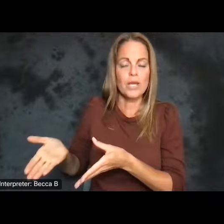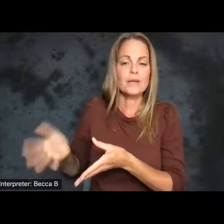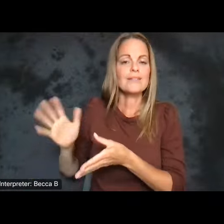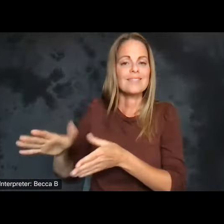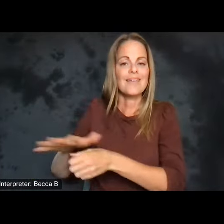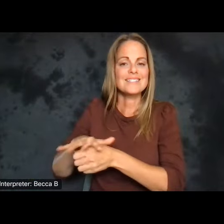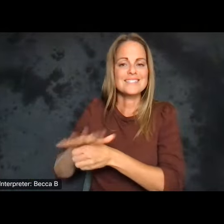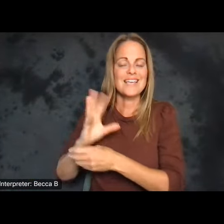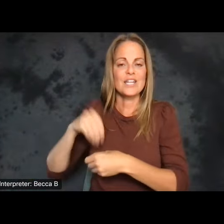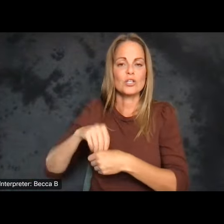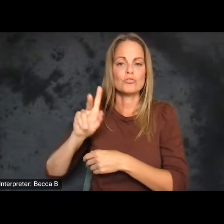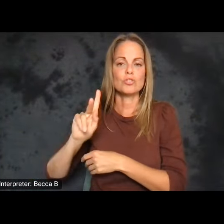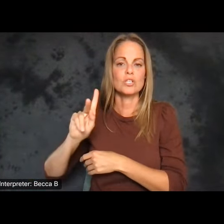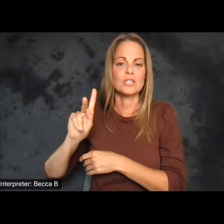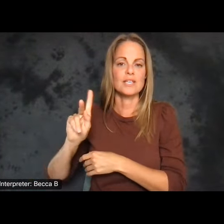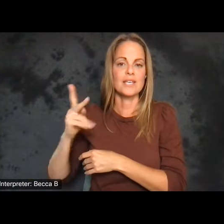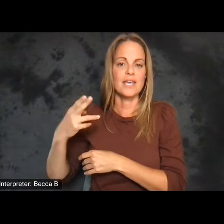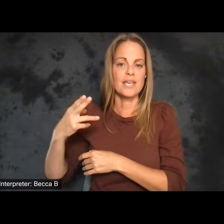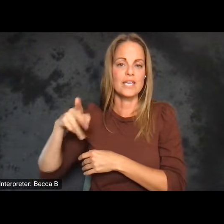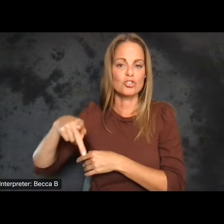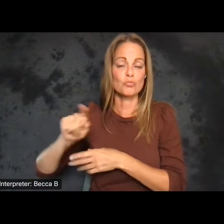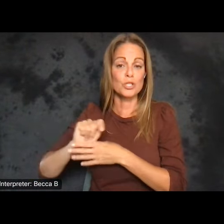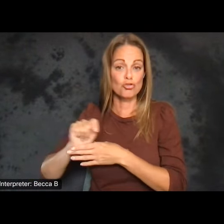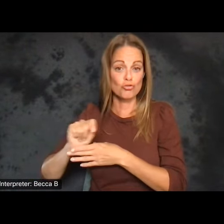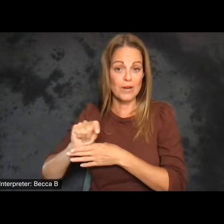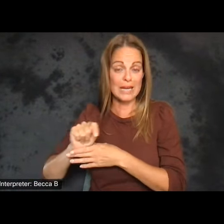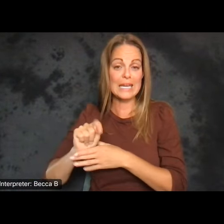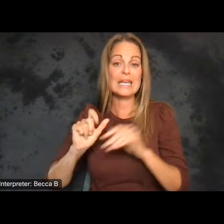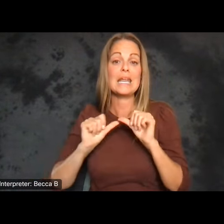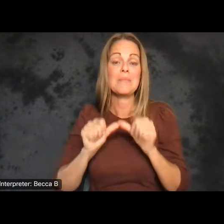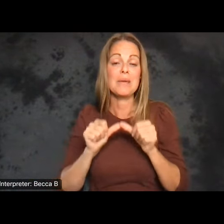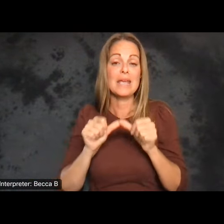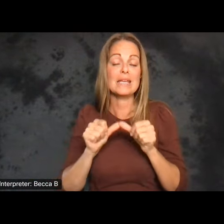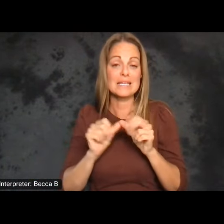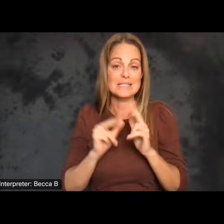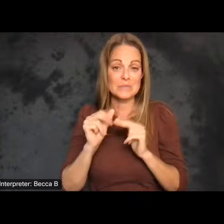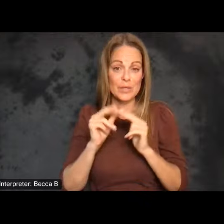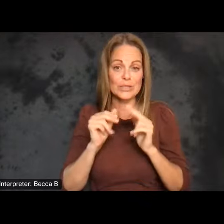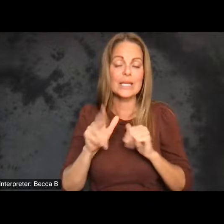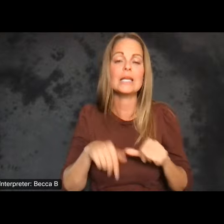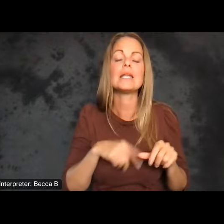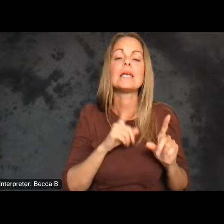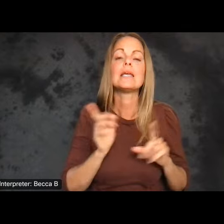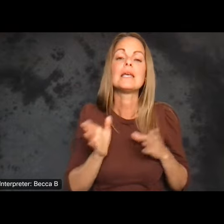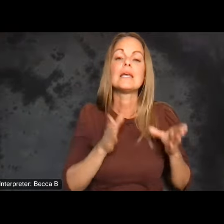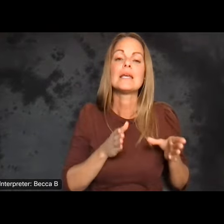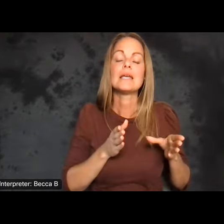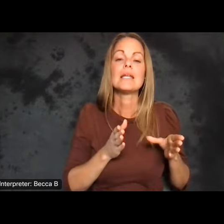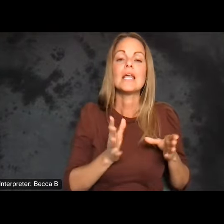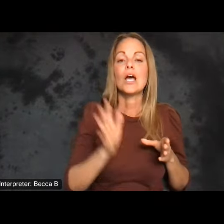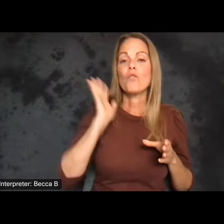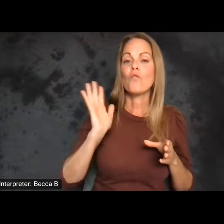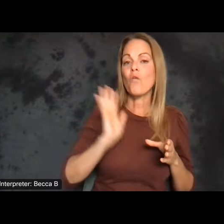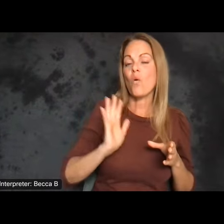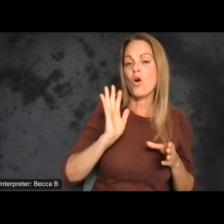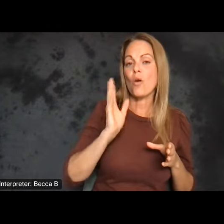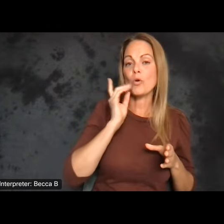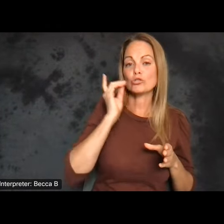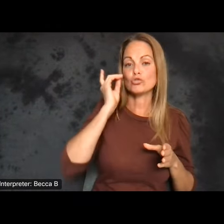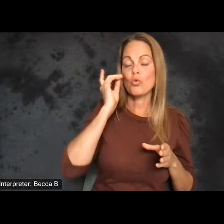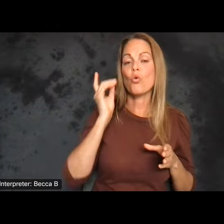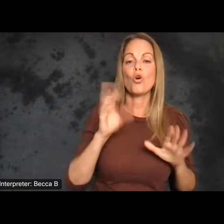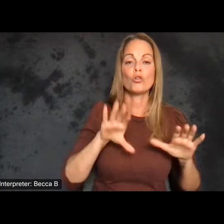the KHP Training Academy, maintenance building. That includes a former dormitory that now is the Troop C